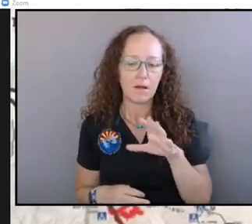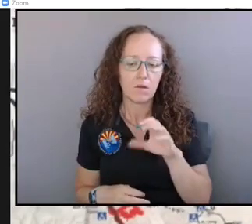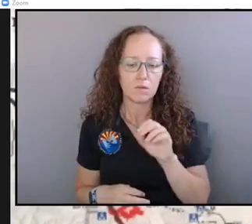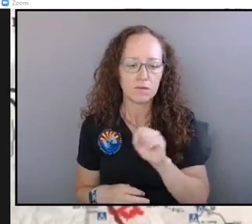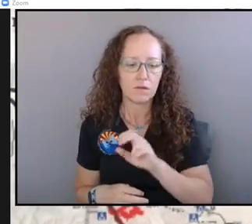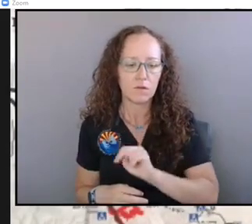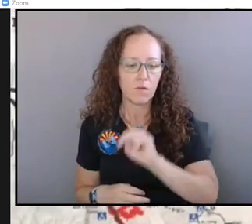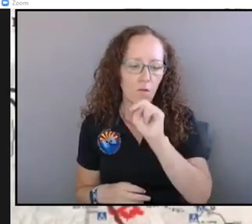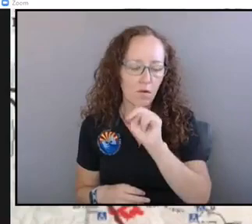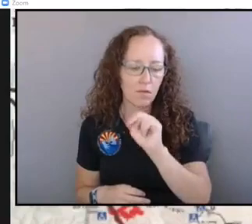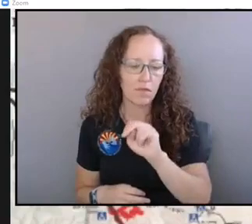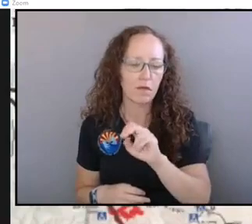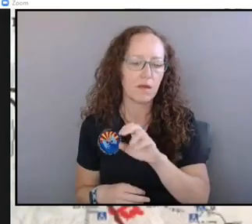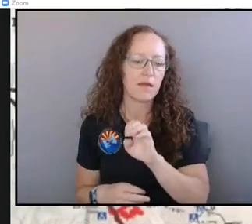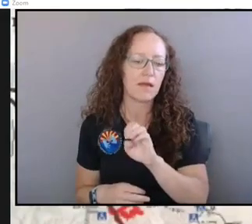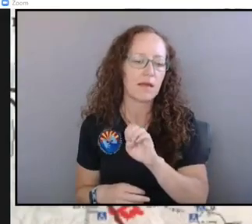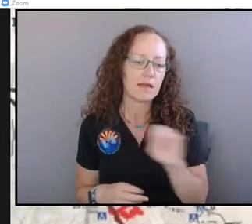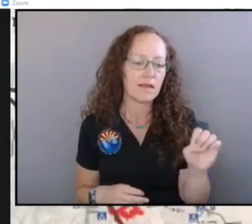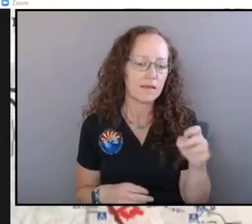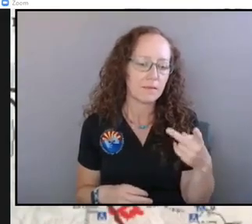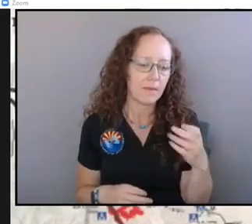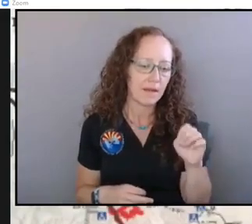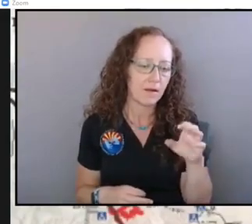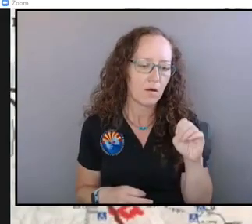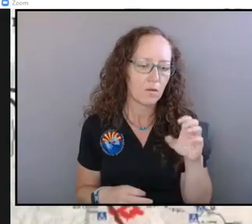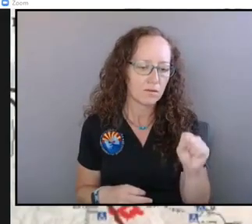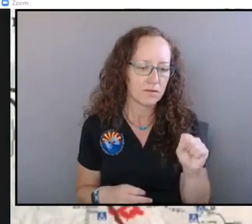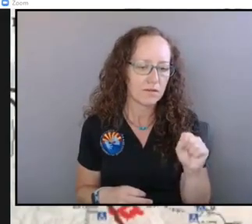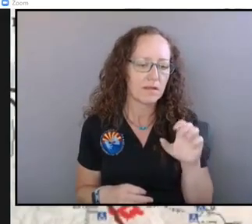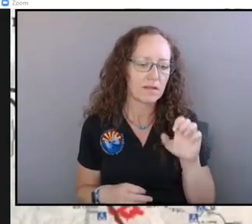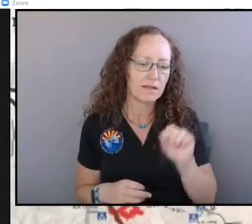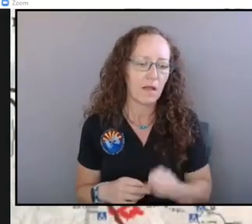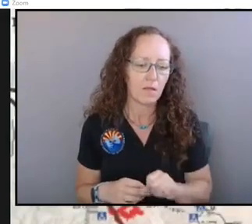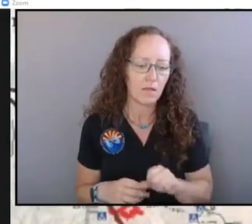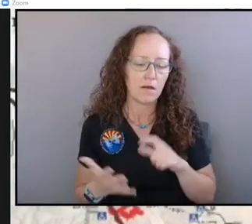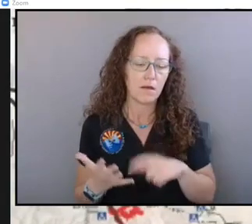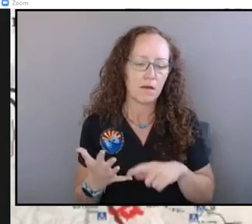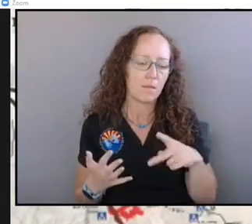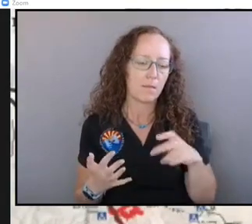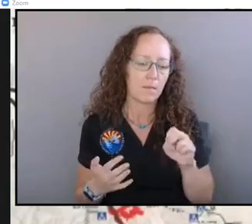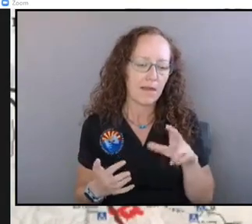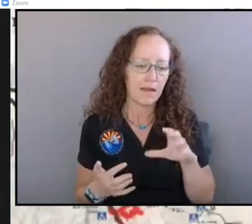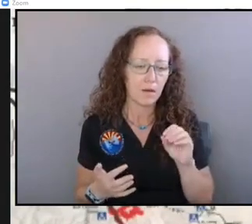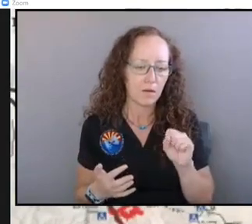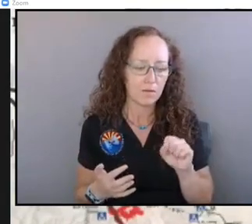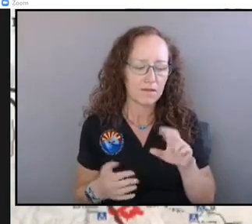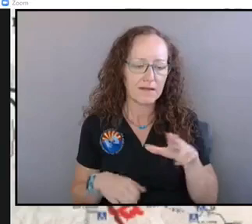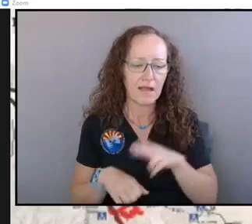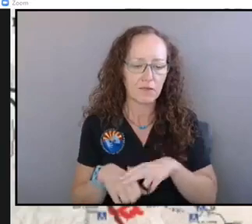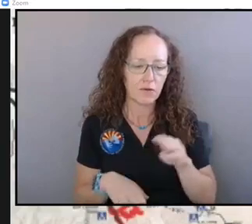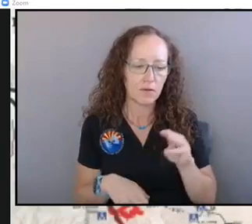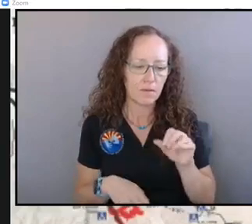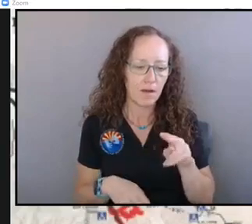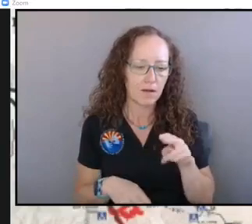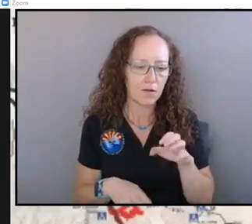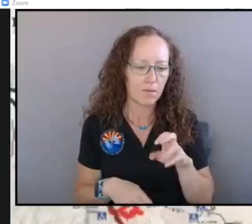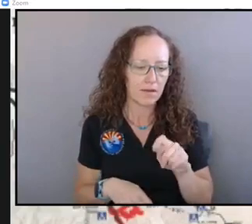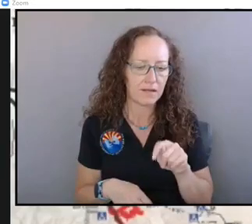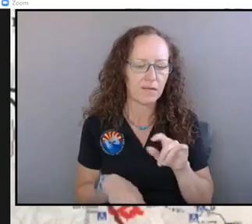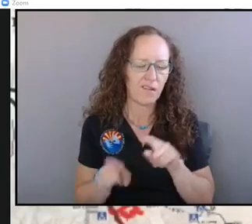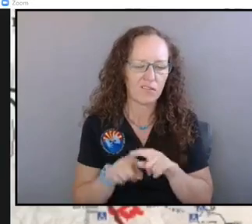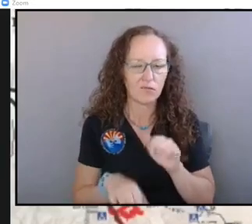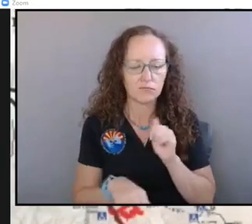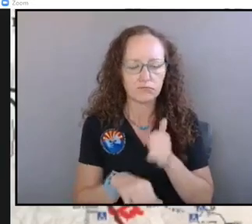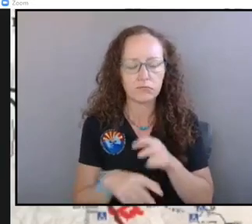the one other is the Pecos National Monument that was also put into a set status. One of the pieces of the fire that